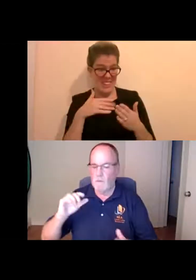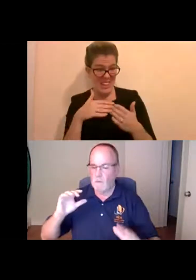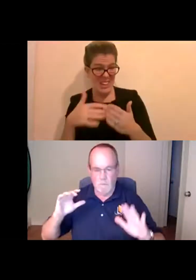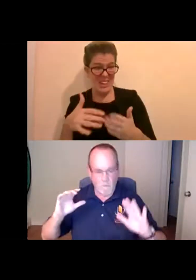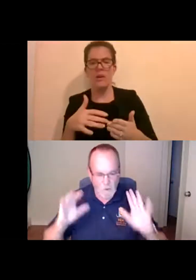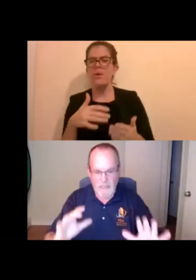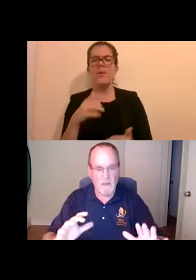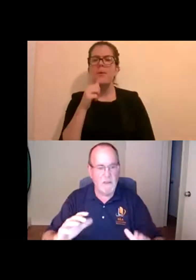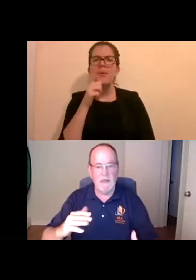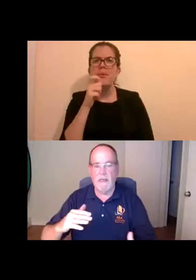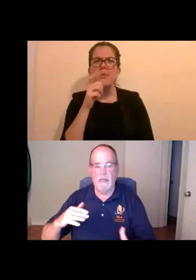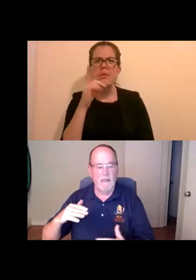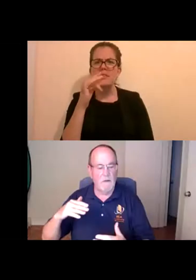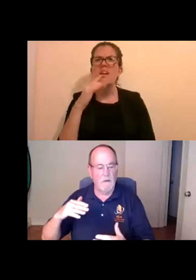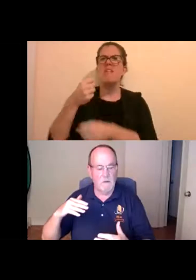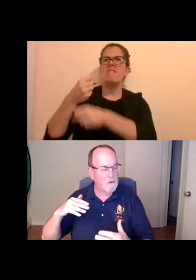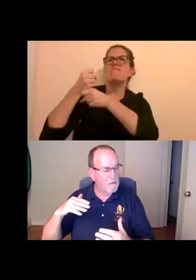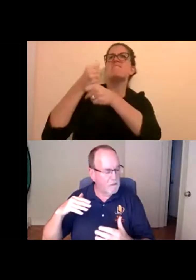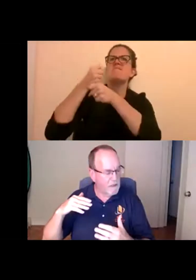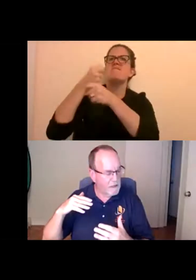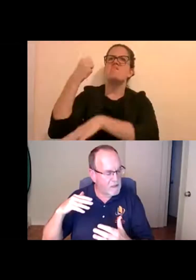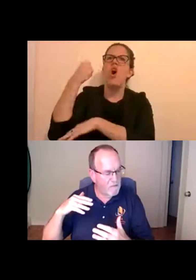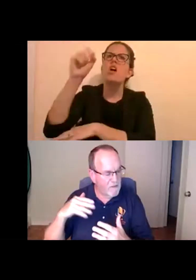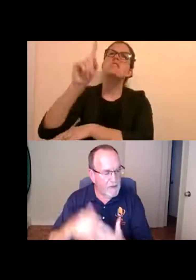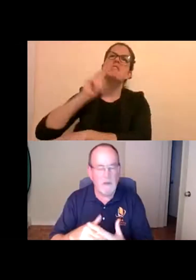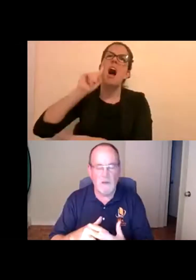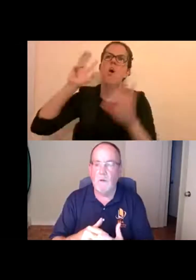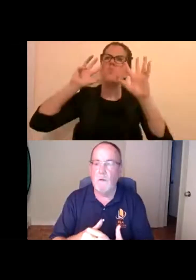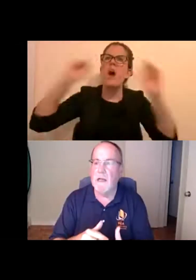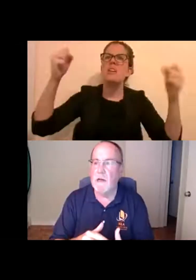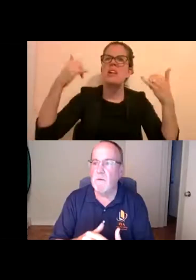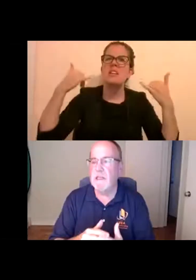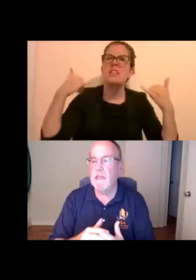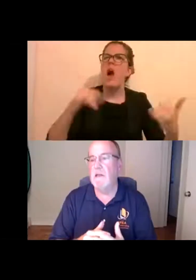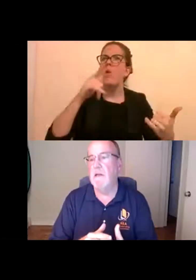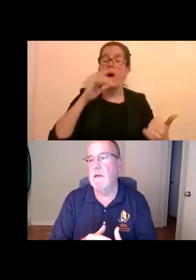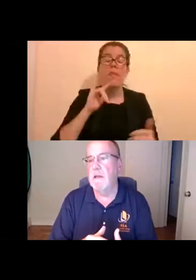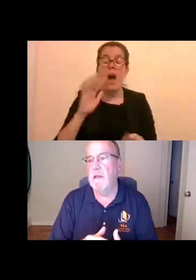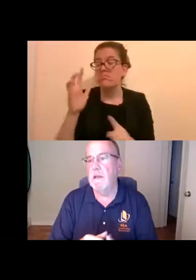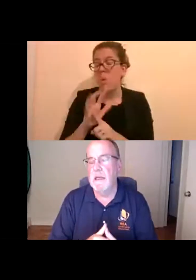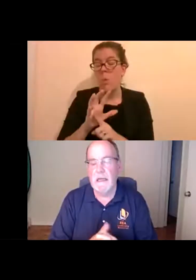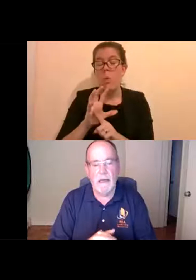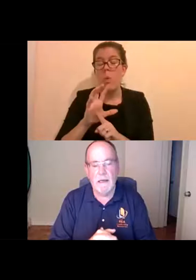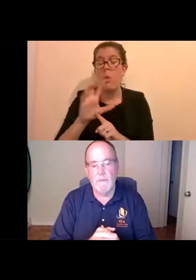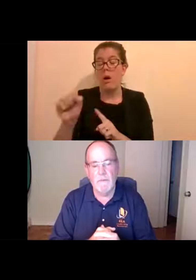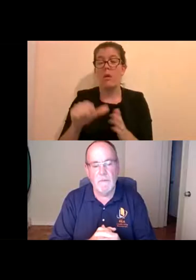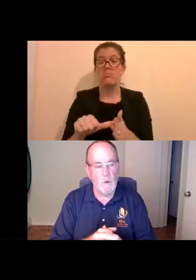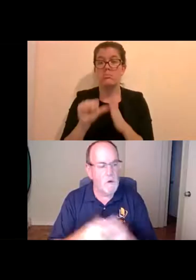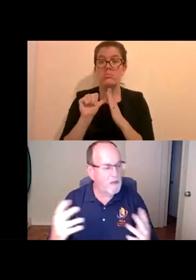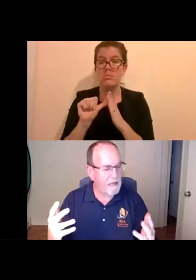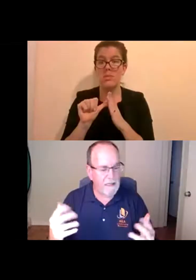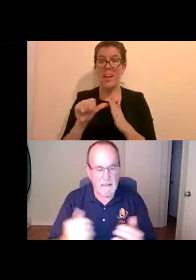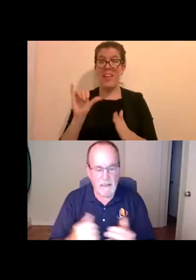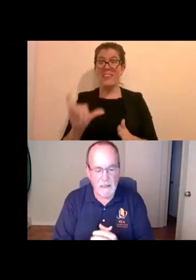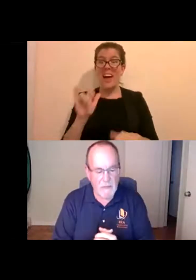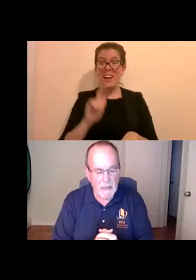who protested, and it was actually fabulous to watch. I was teaching in